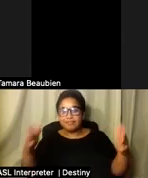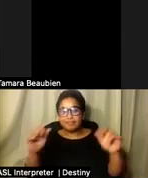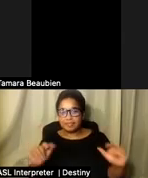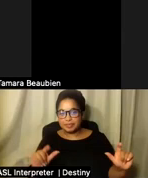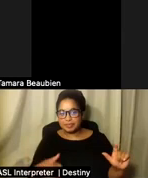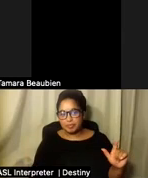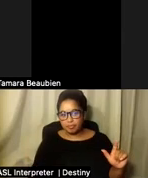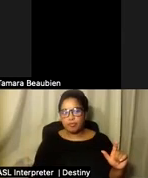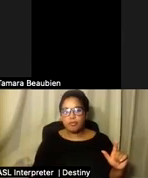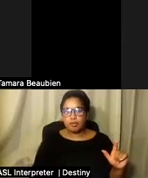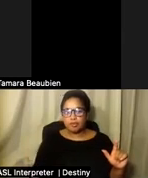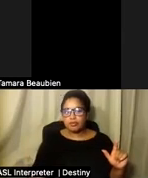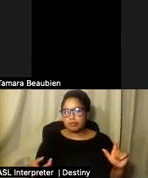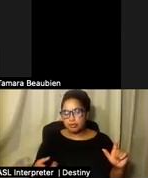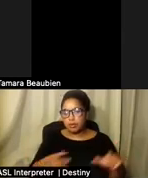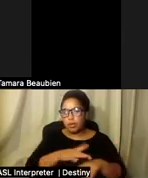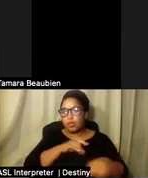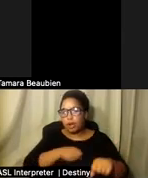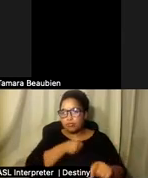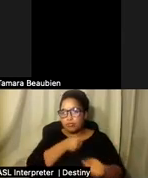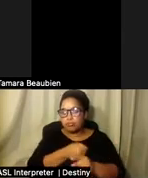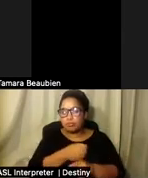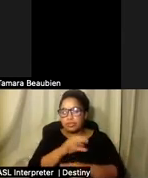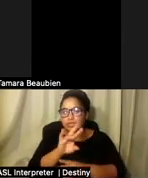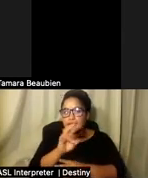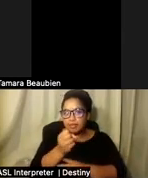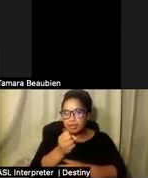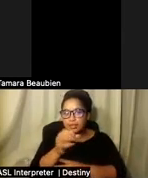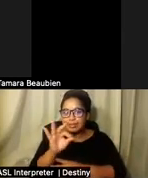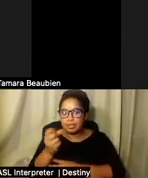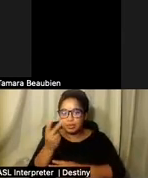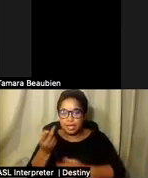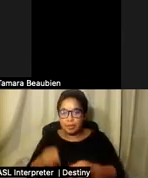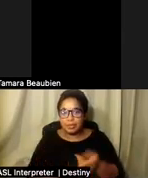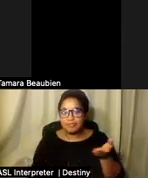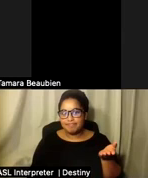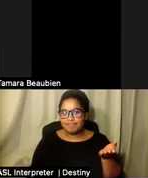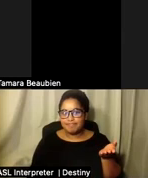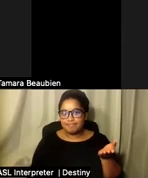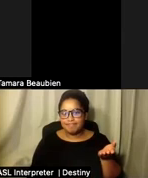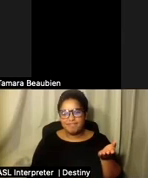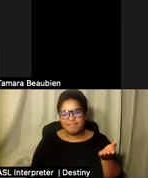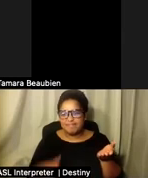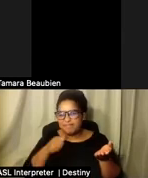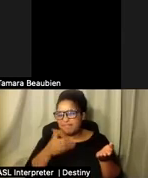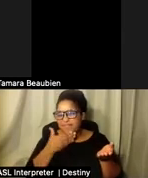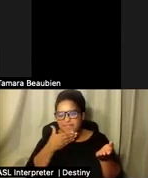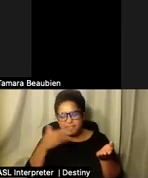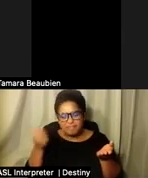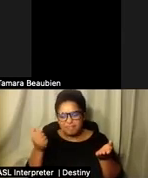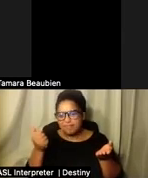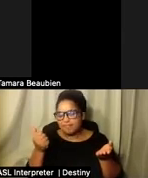Well, earthquakes in the 70s through the 90s in California showed this may not be the best way to perform